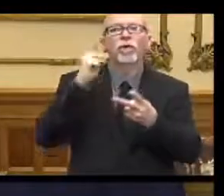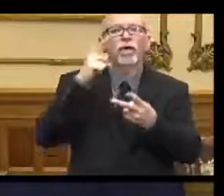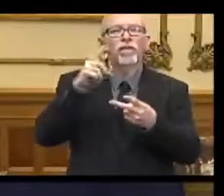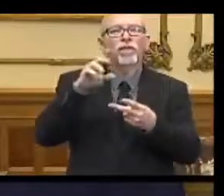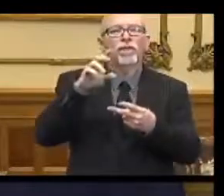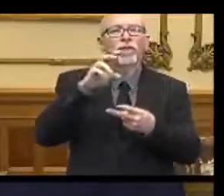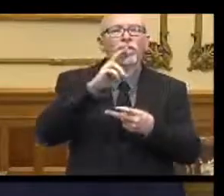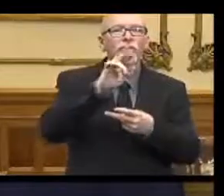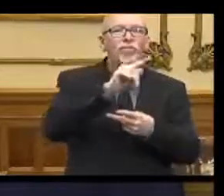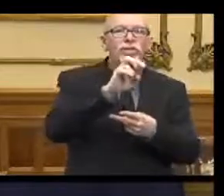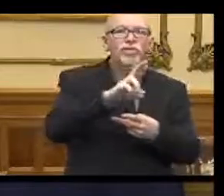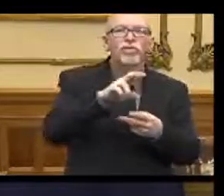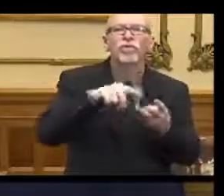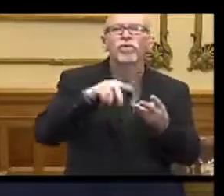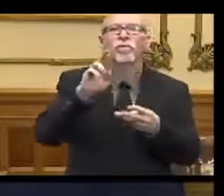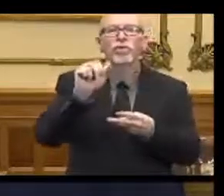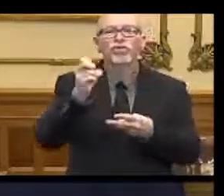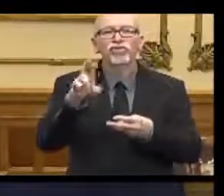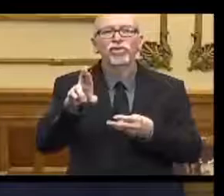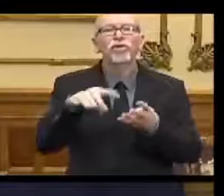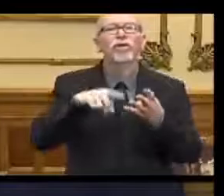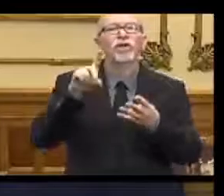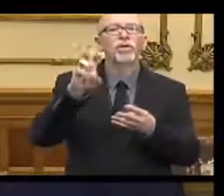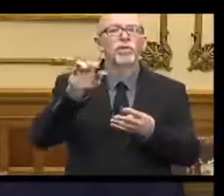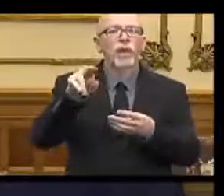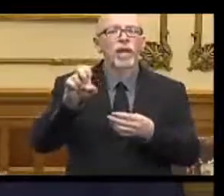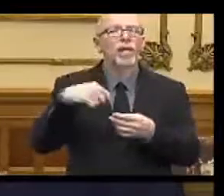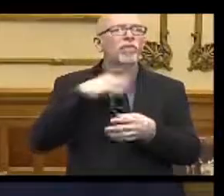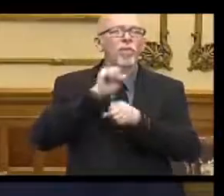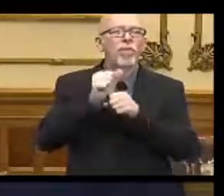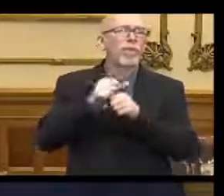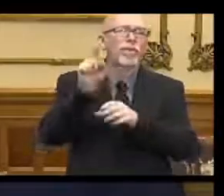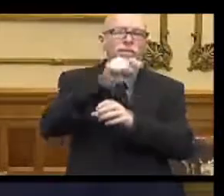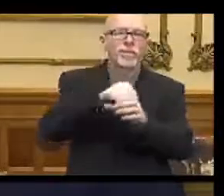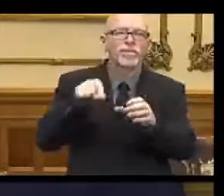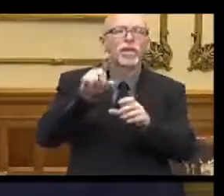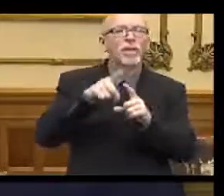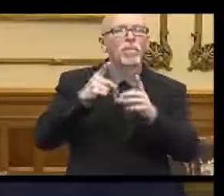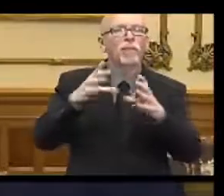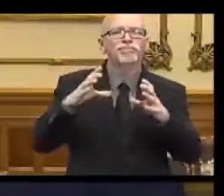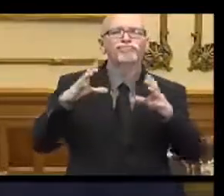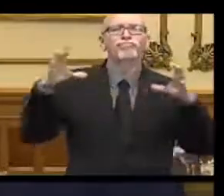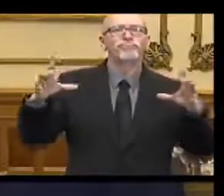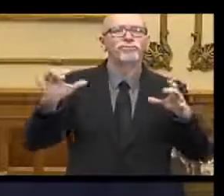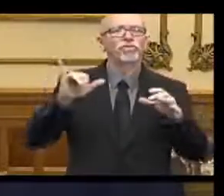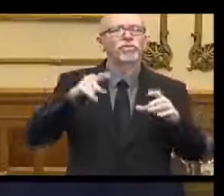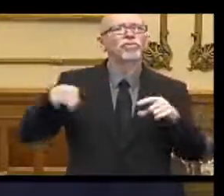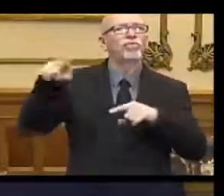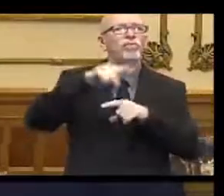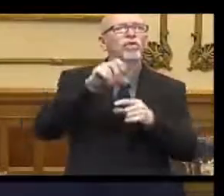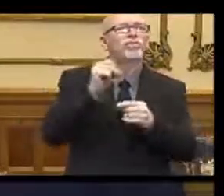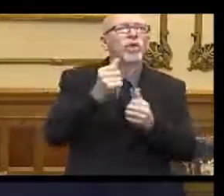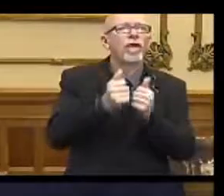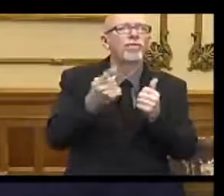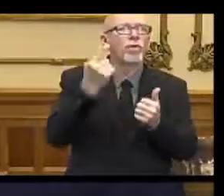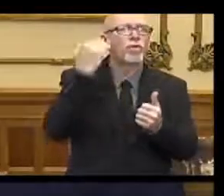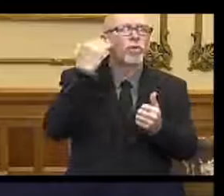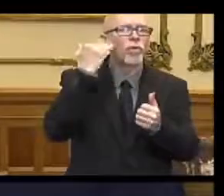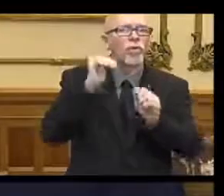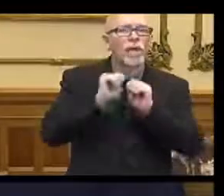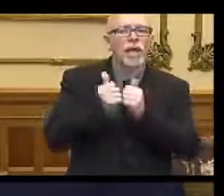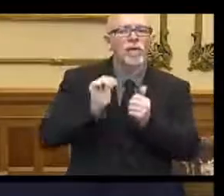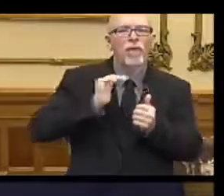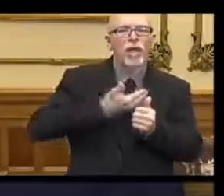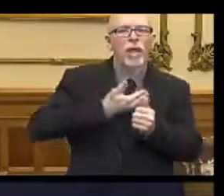Pritzker, we'll continue to work with Governor Beshear and Governor DeWine, and further out from that, so that they know how